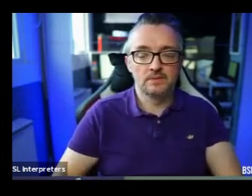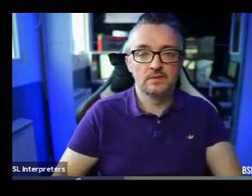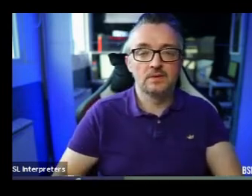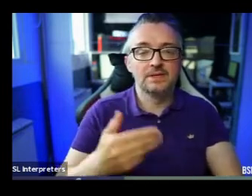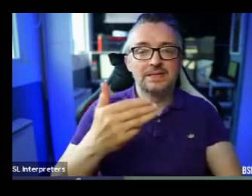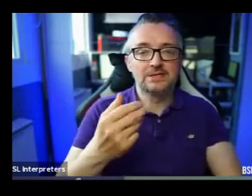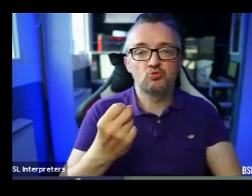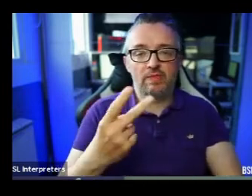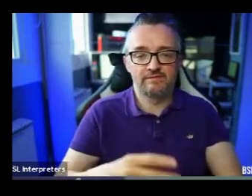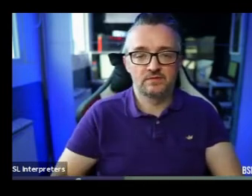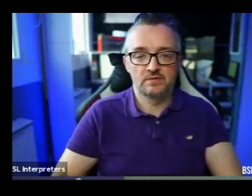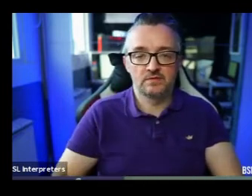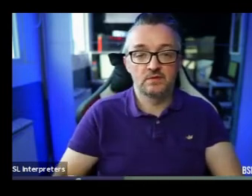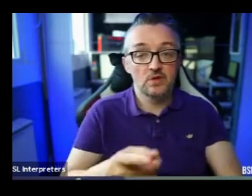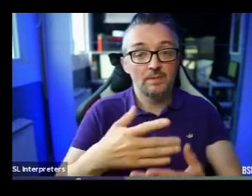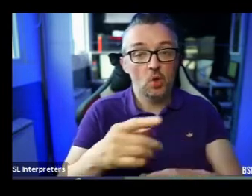you come?